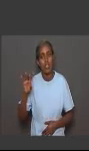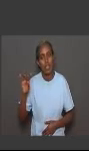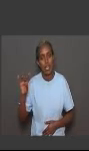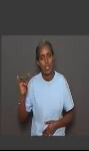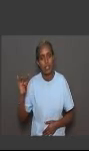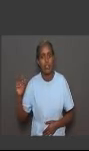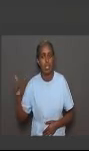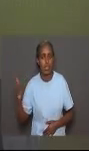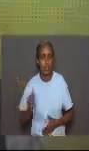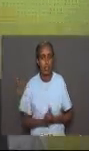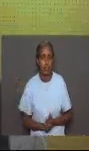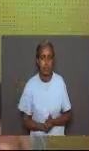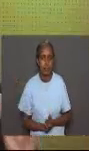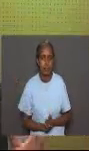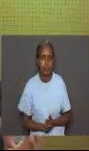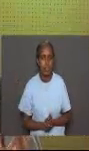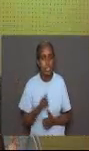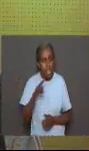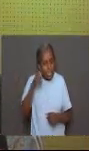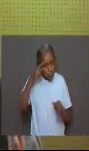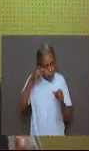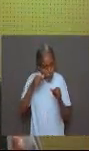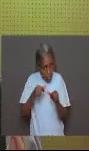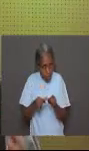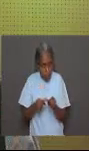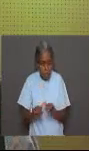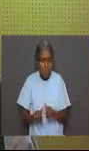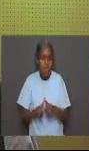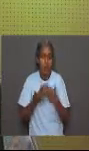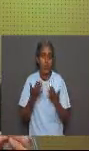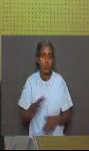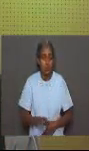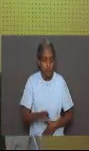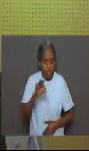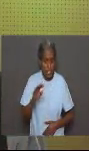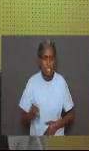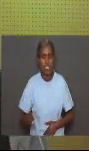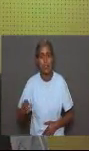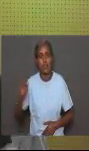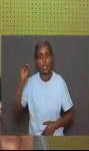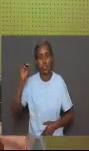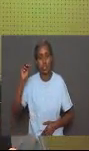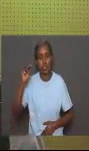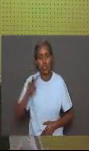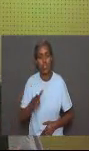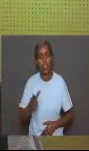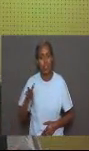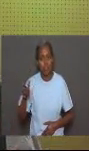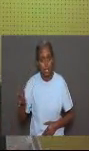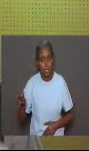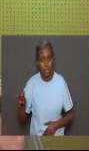8, 10. Can you remember how to find the magnitude of a